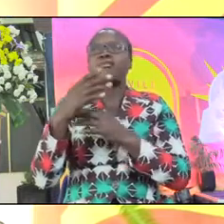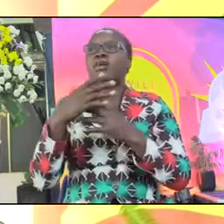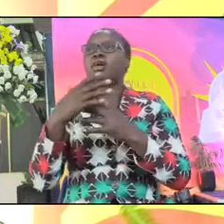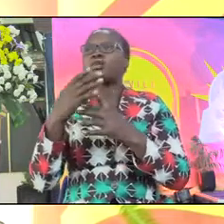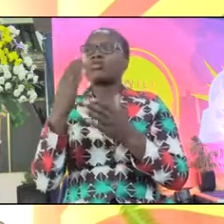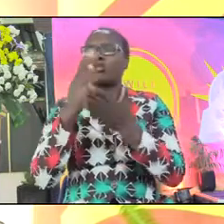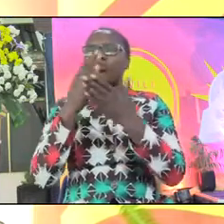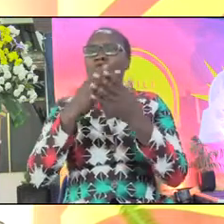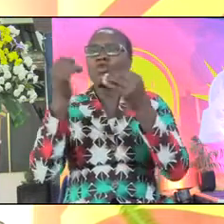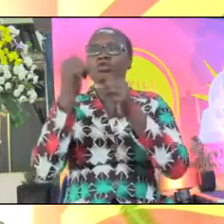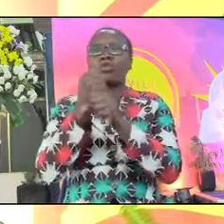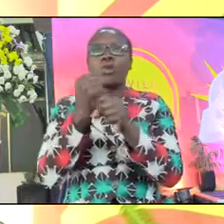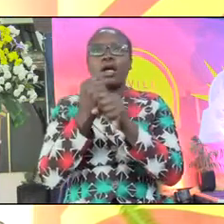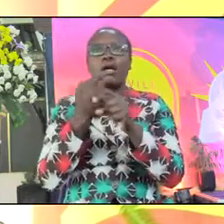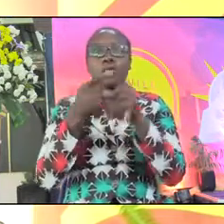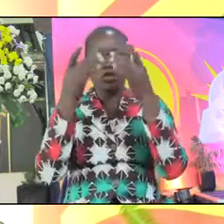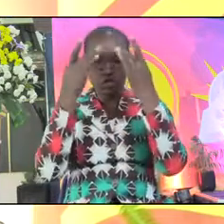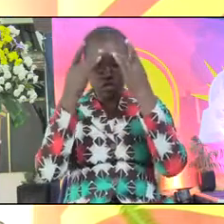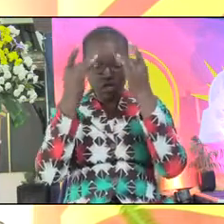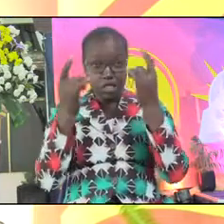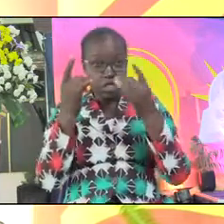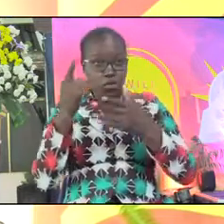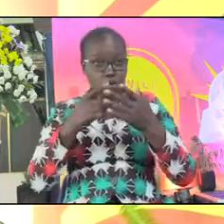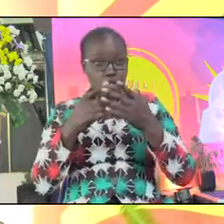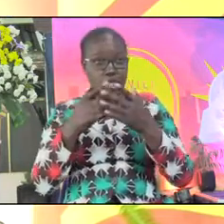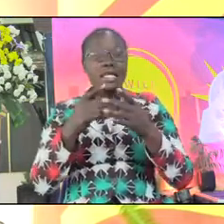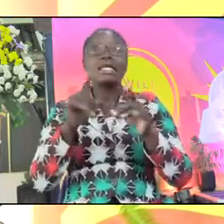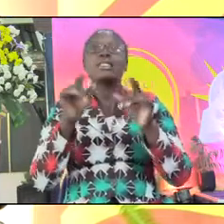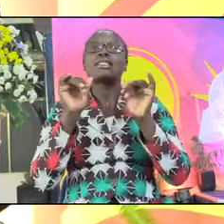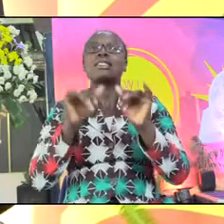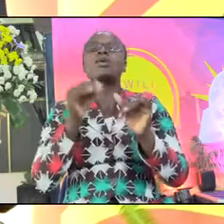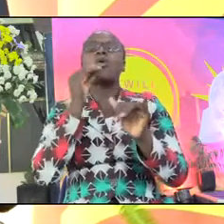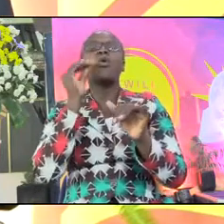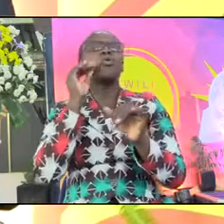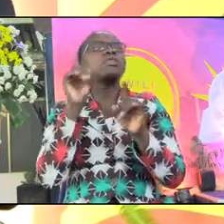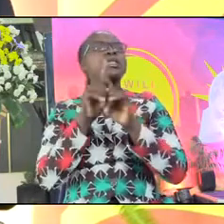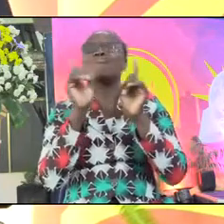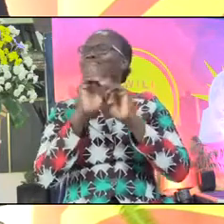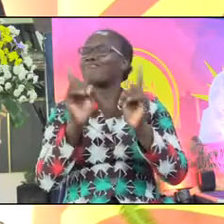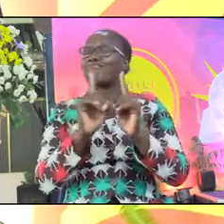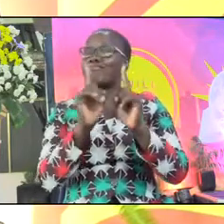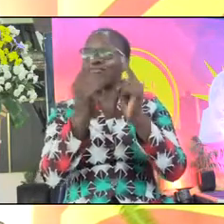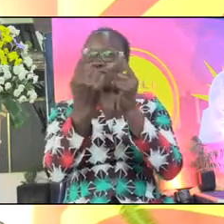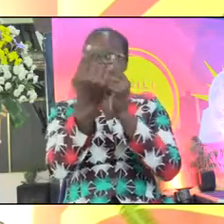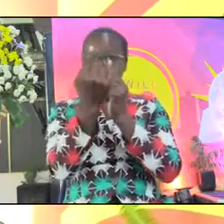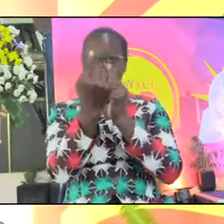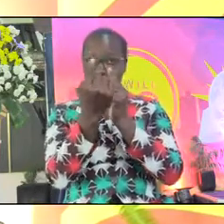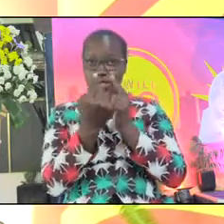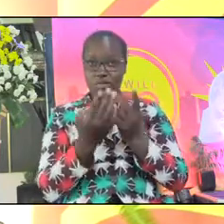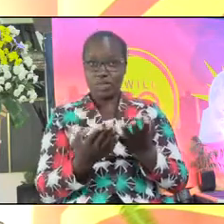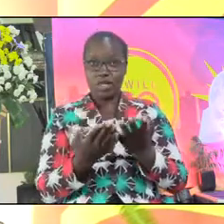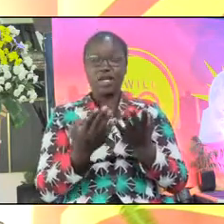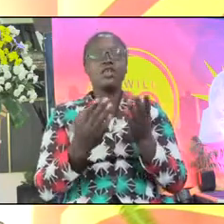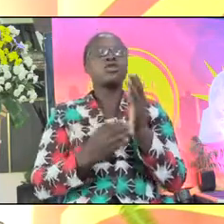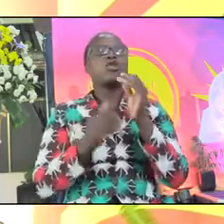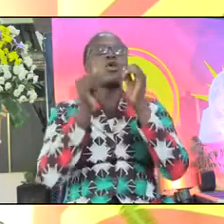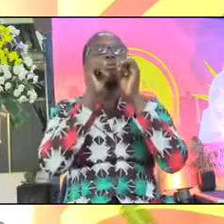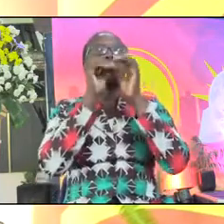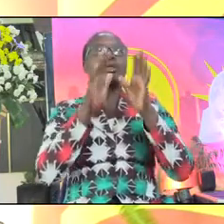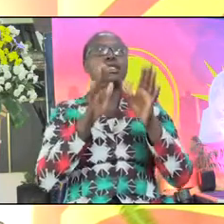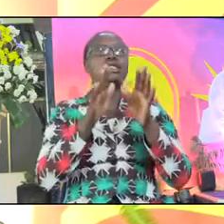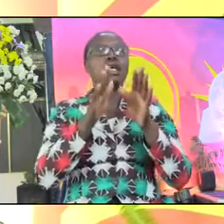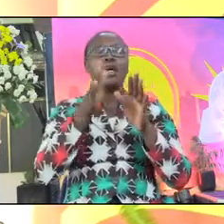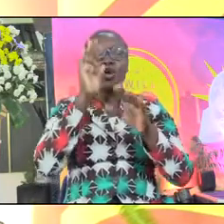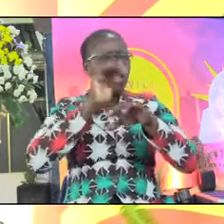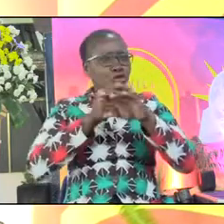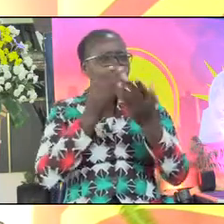work, but you decided not to stay home, and you came out today to be blessed. Has God been